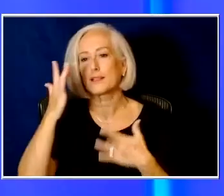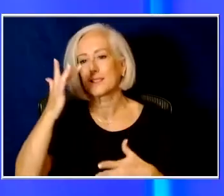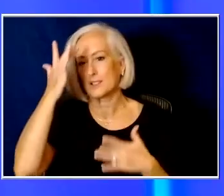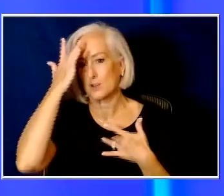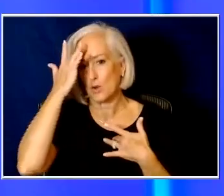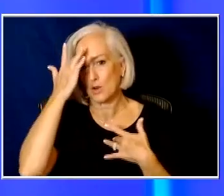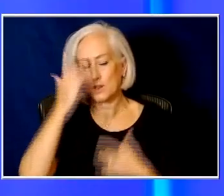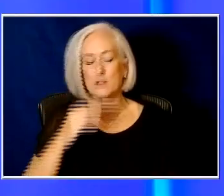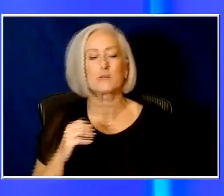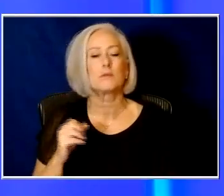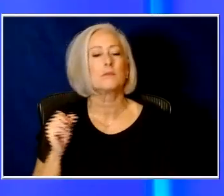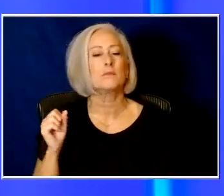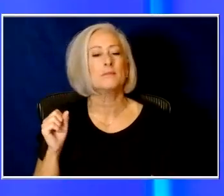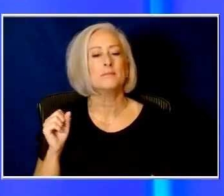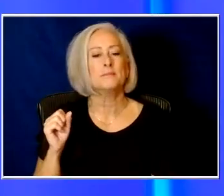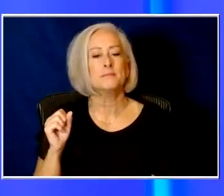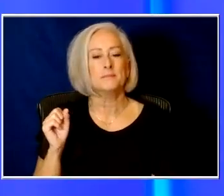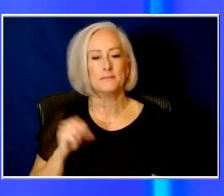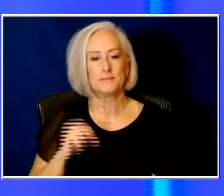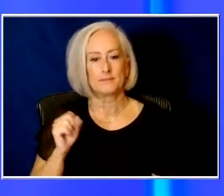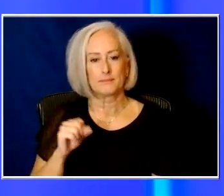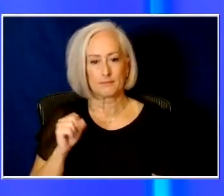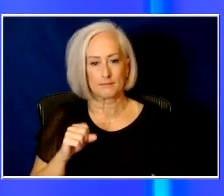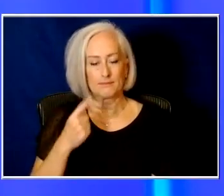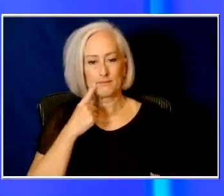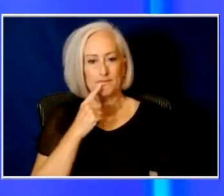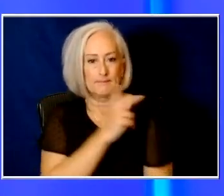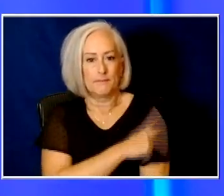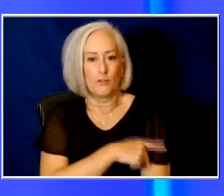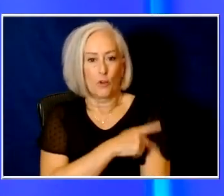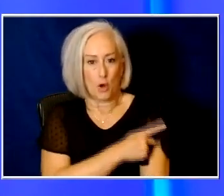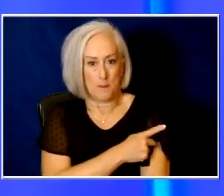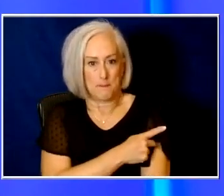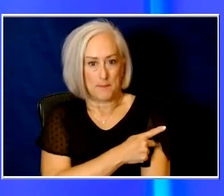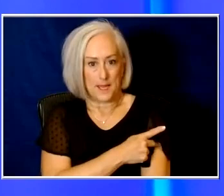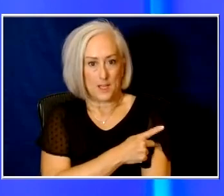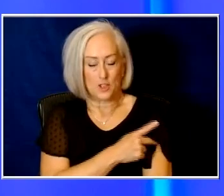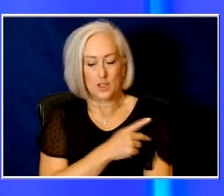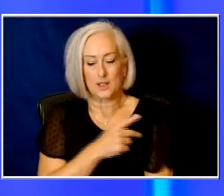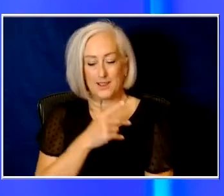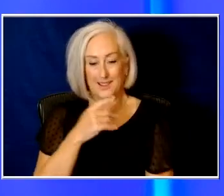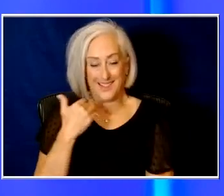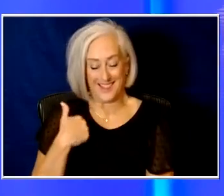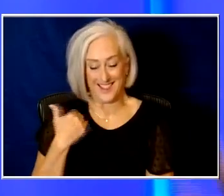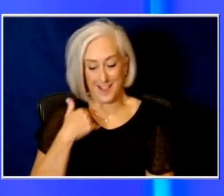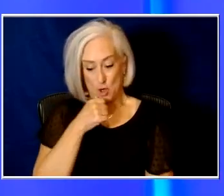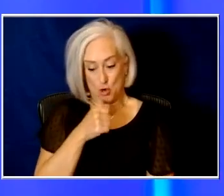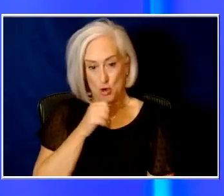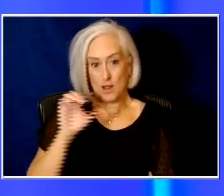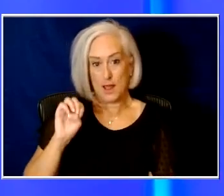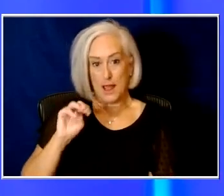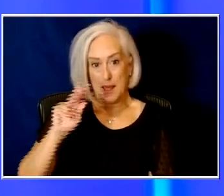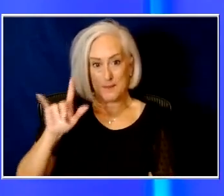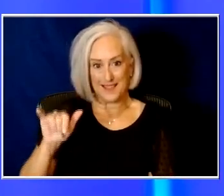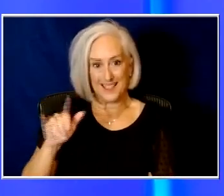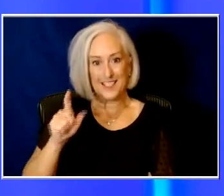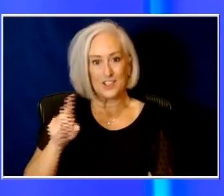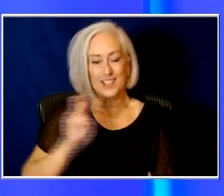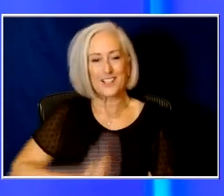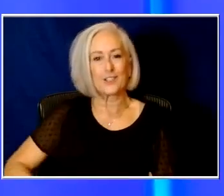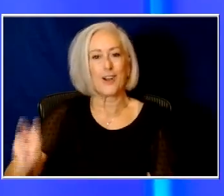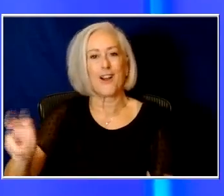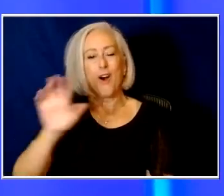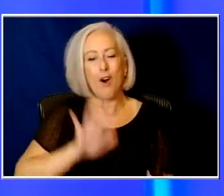for the patient I talked to you about, her name is Emily, and she has gone all over the world giving her